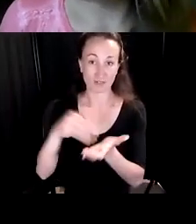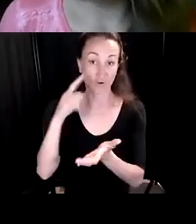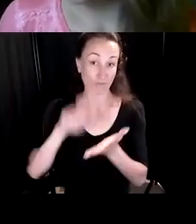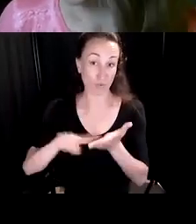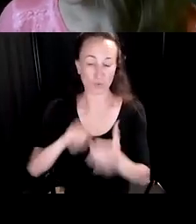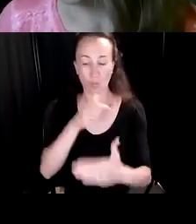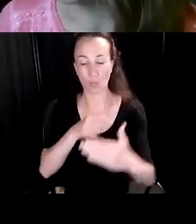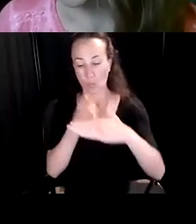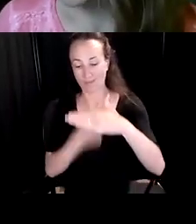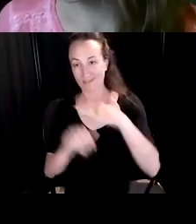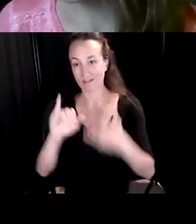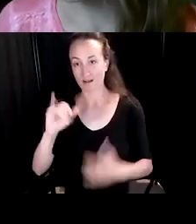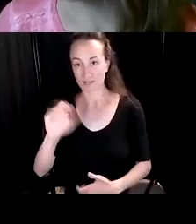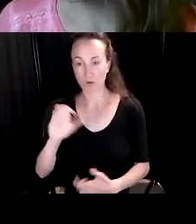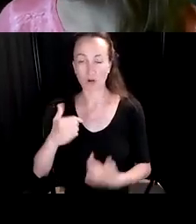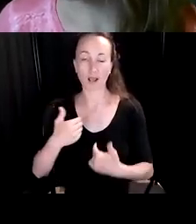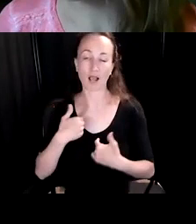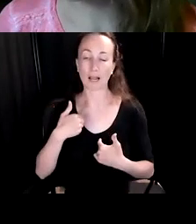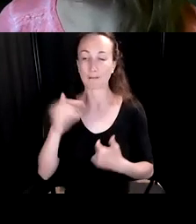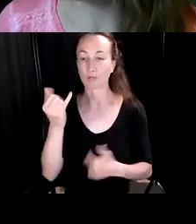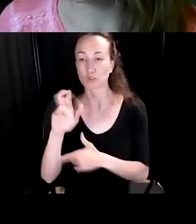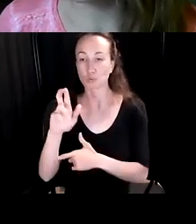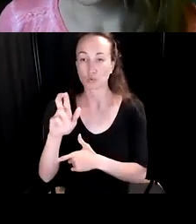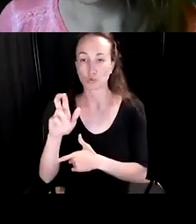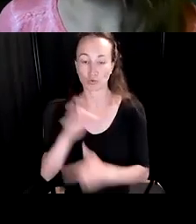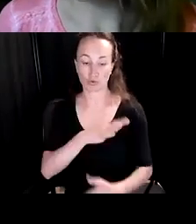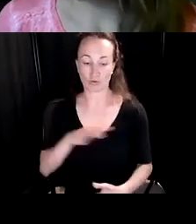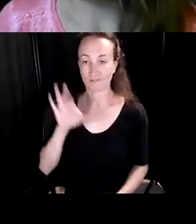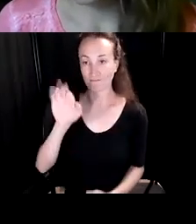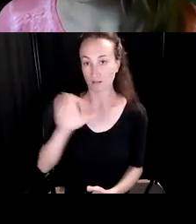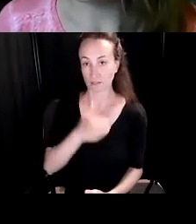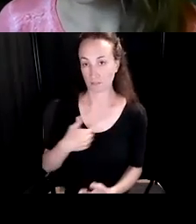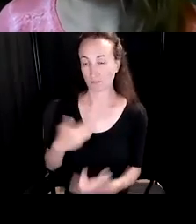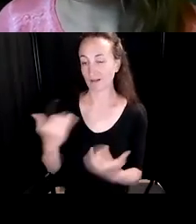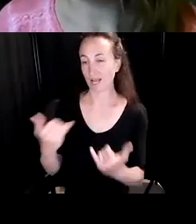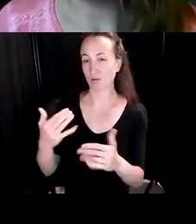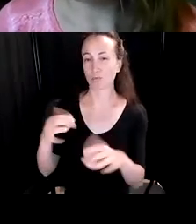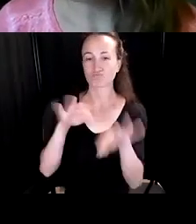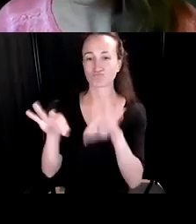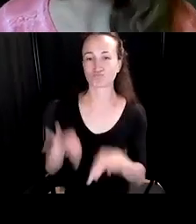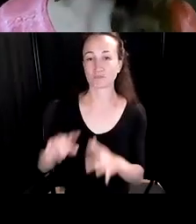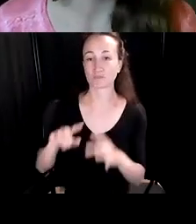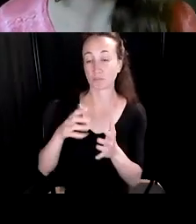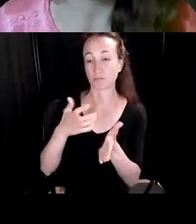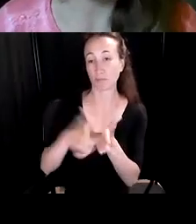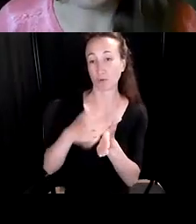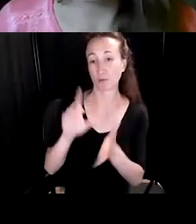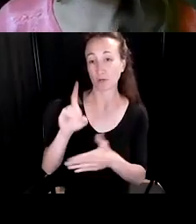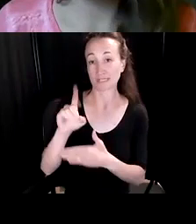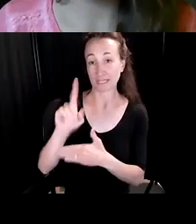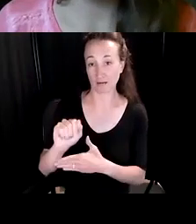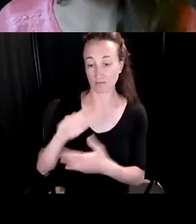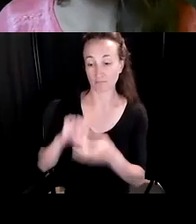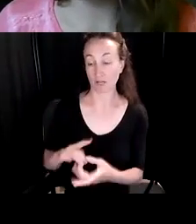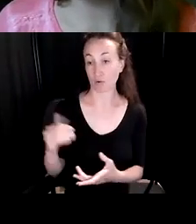junior faculty member, and today I'm just going to share some of the preliminary data that we have on how young adults who already